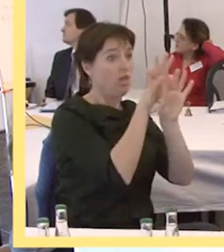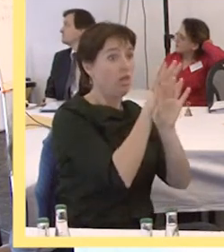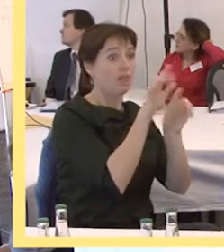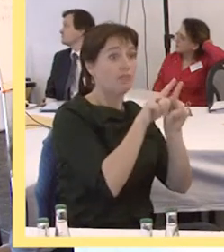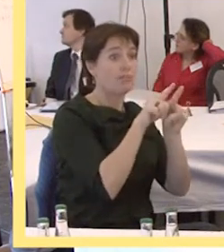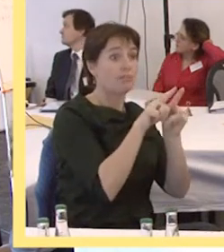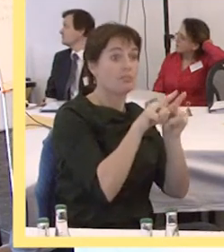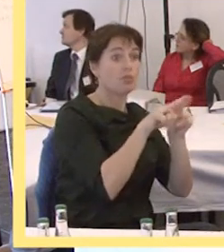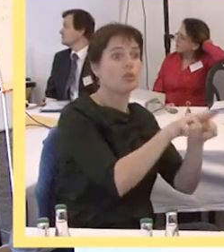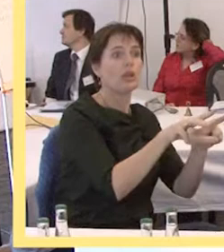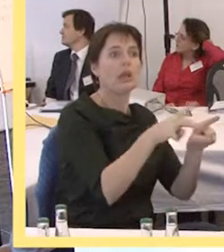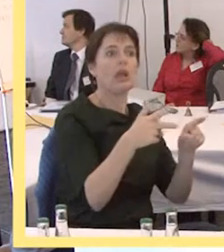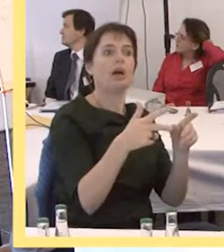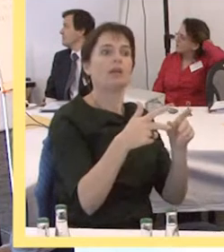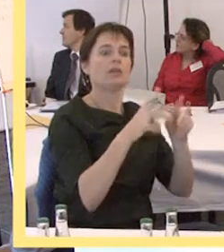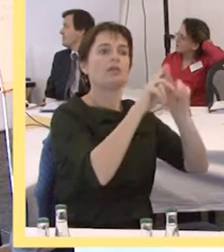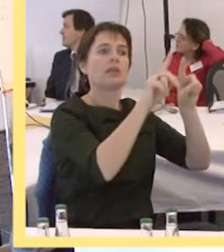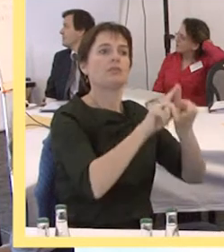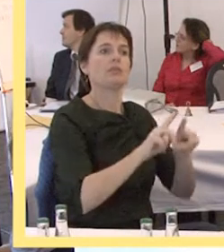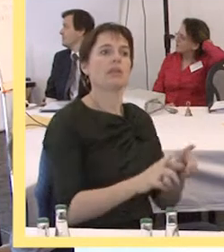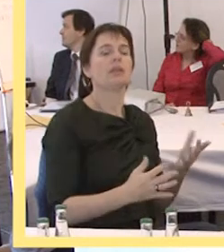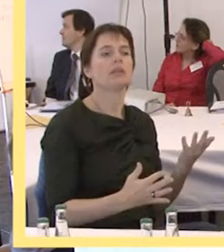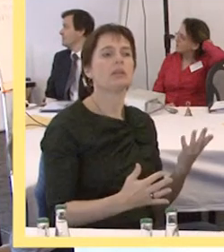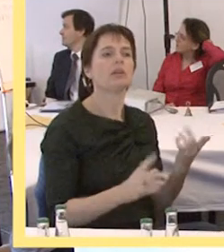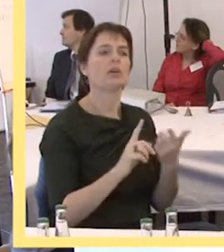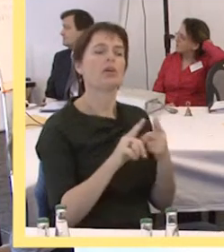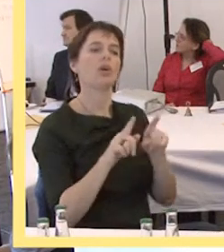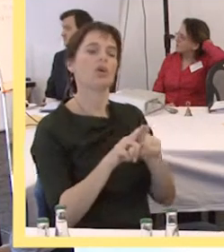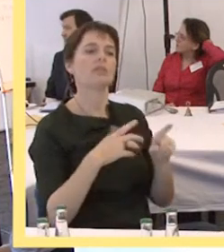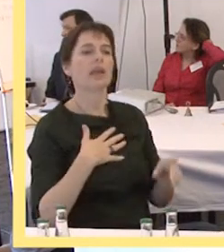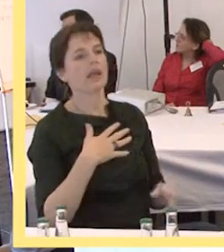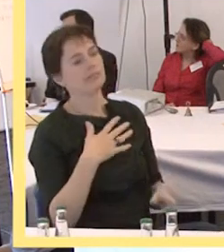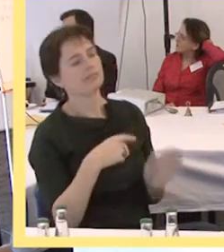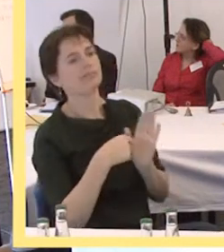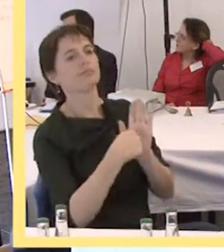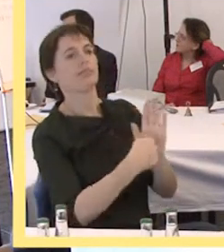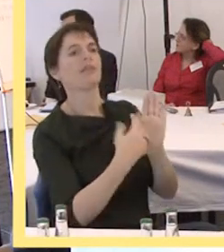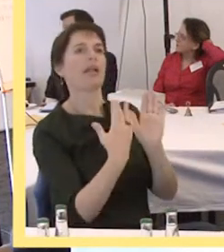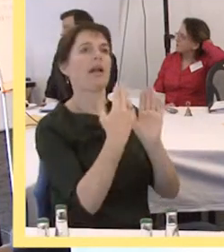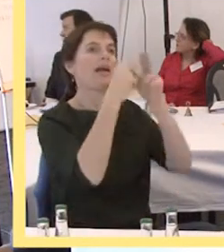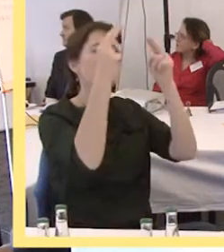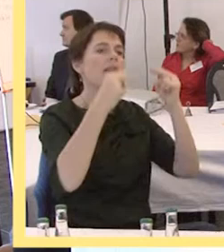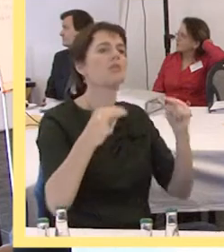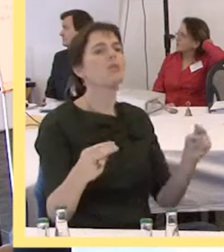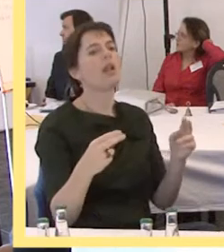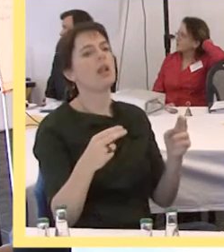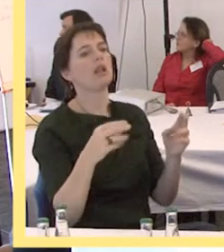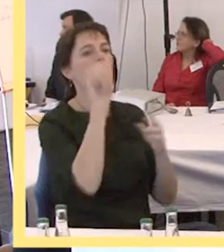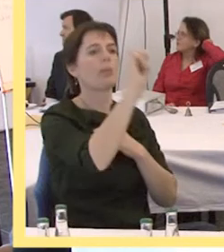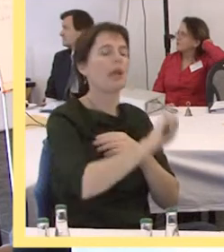distinguished. We will give an overview on what guidelines and handbooks do exist on the international and on the European